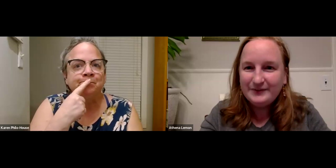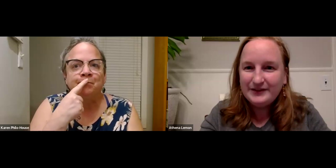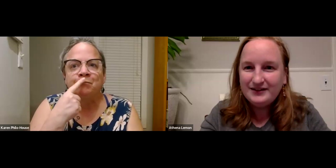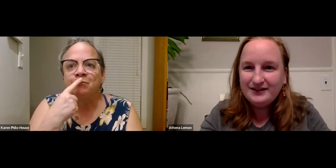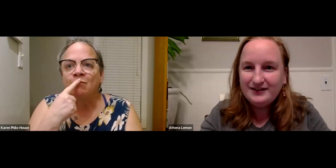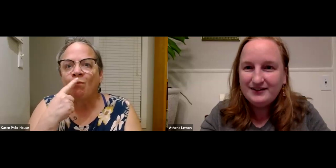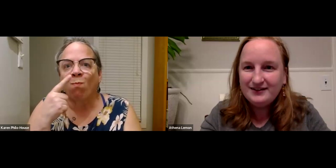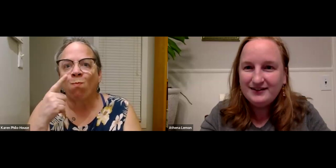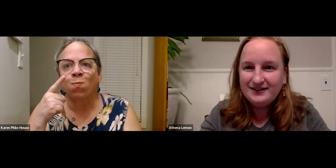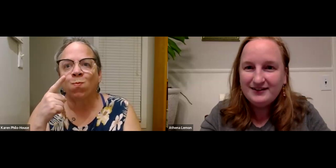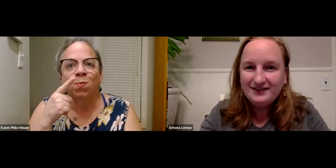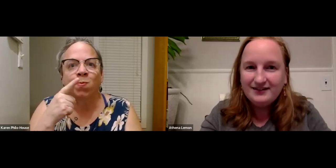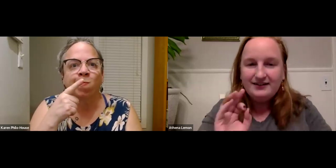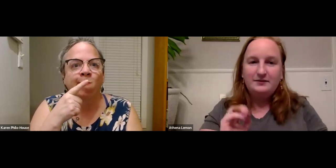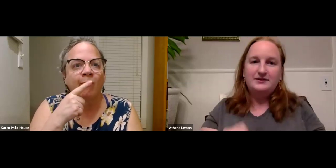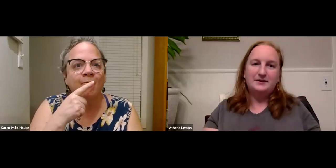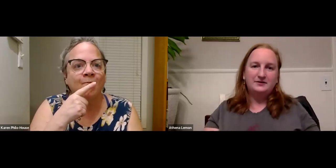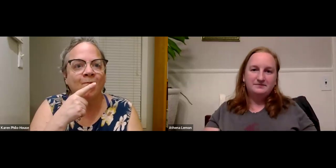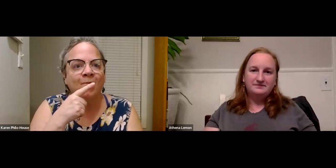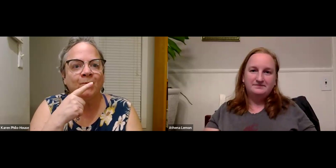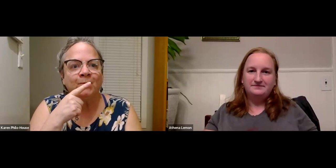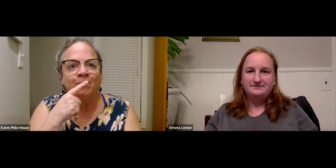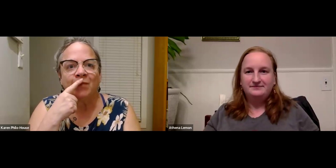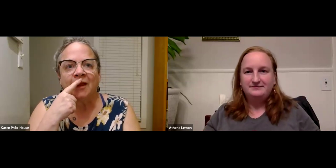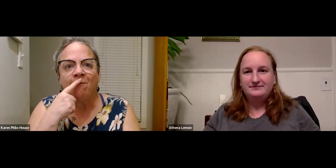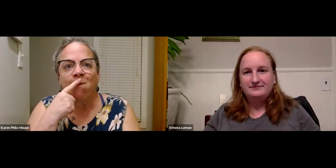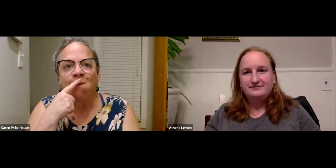All right, any questions?